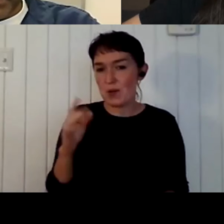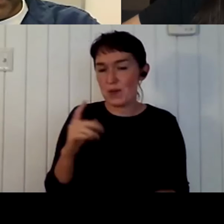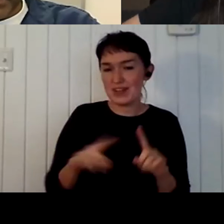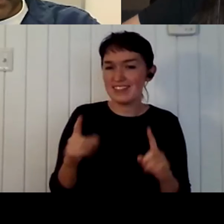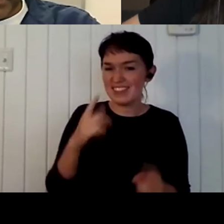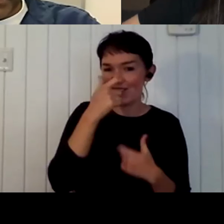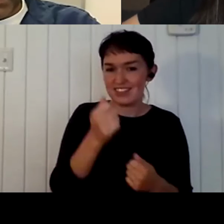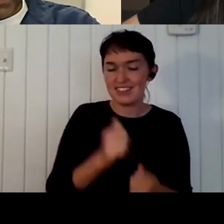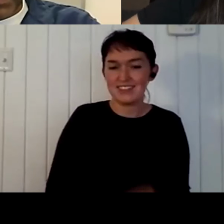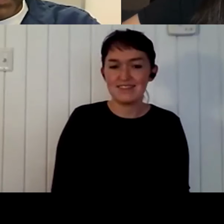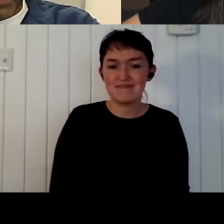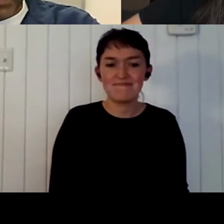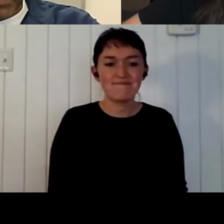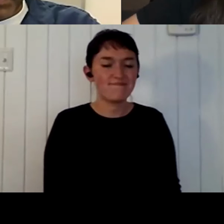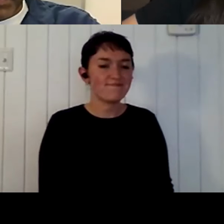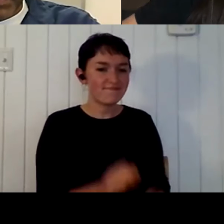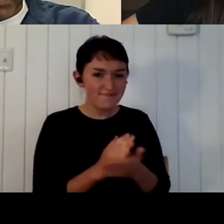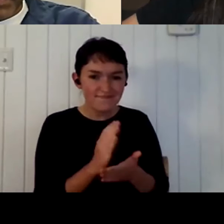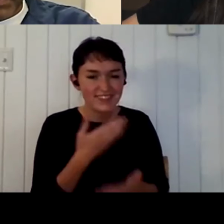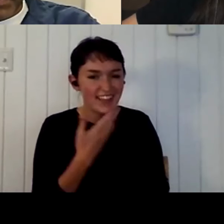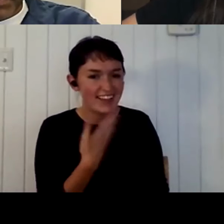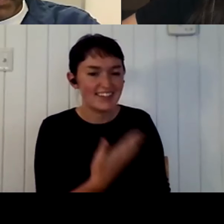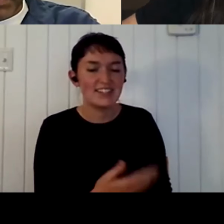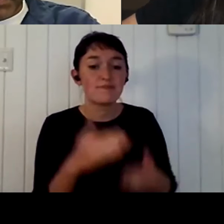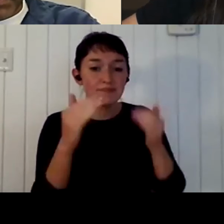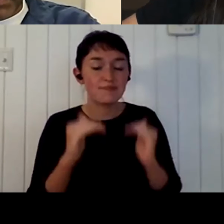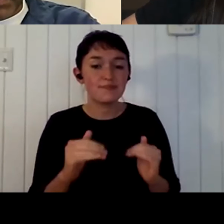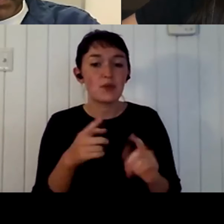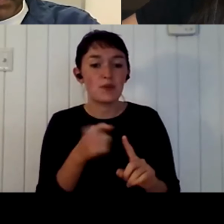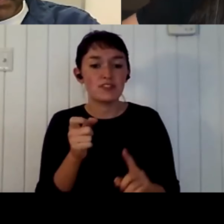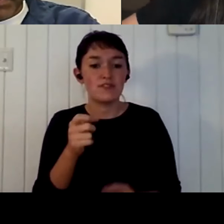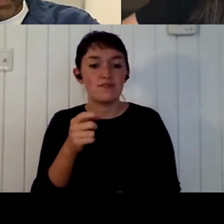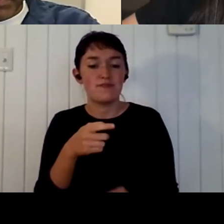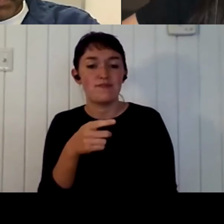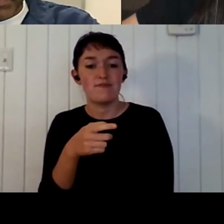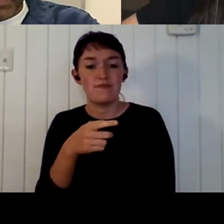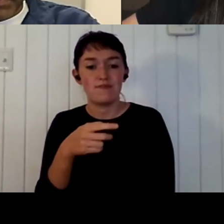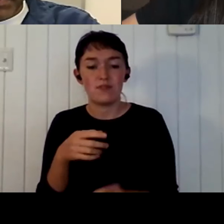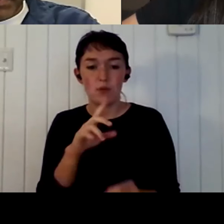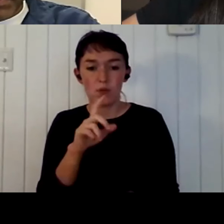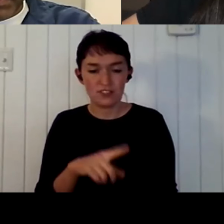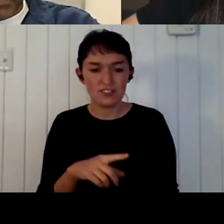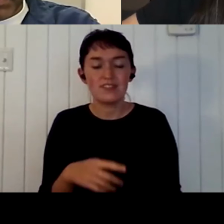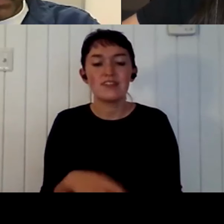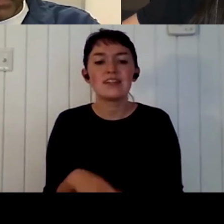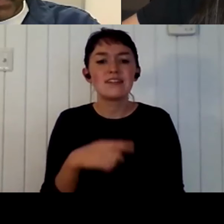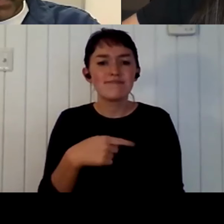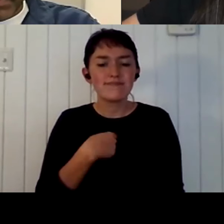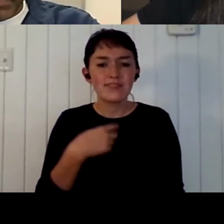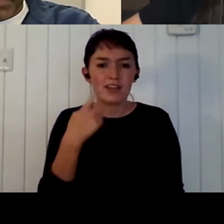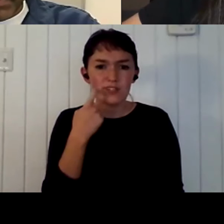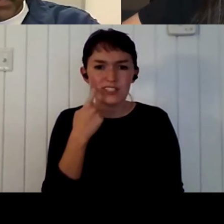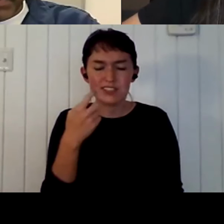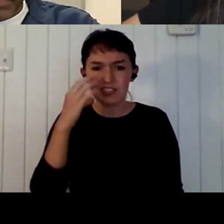All right. Thank you for that. The next question is from Harag. I've recently gone through a traumatic event and have been getting restless sleeps